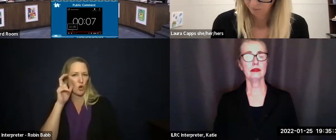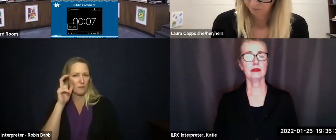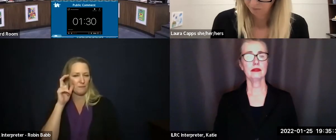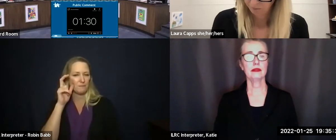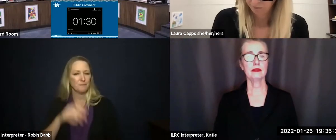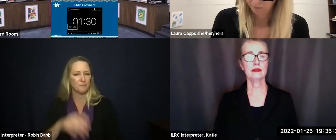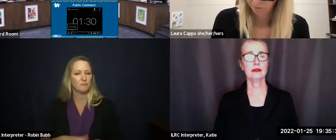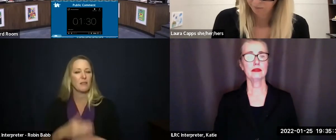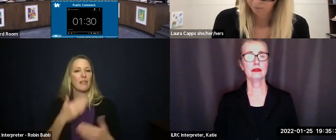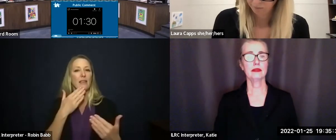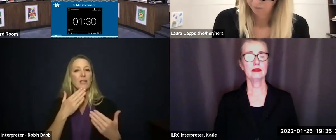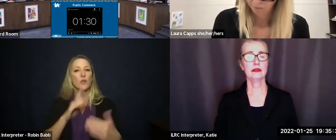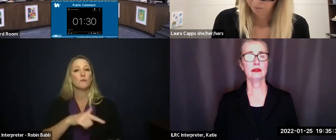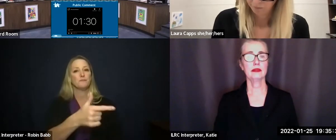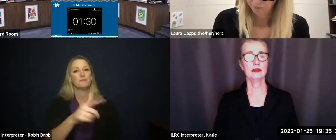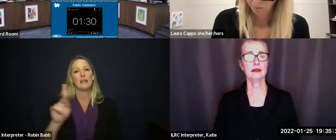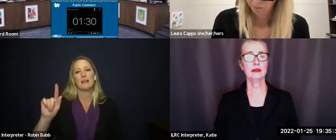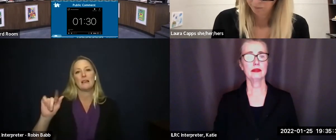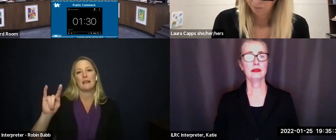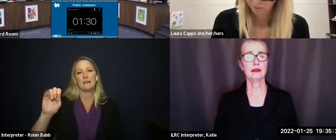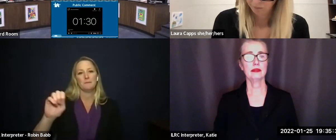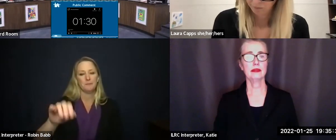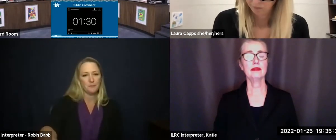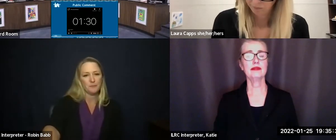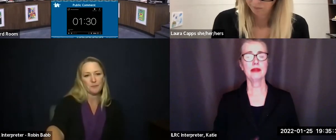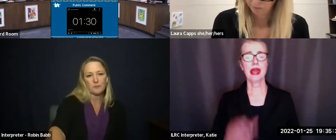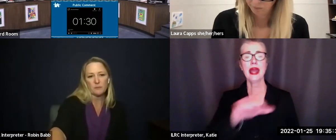thank you next speaker is lauren quinte